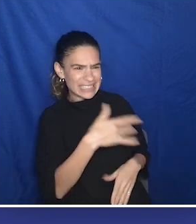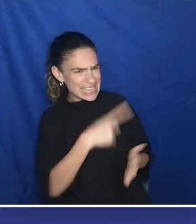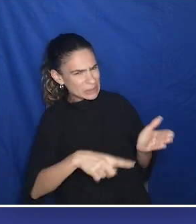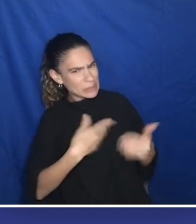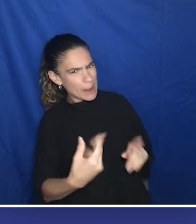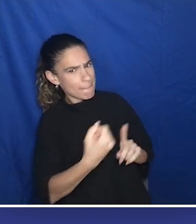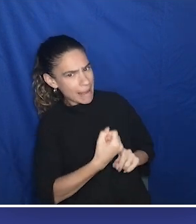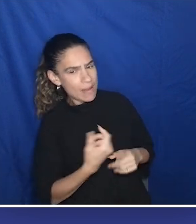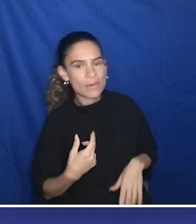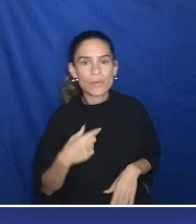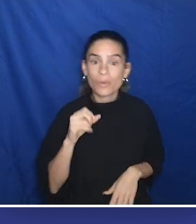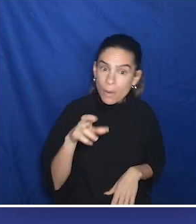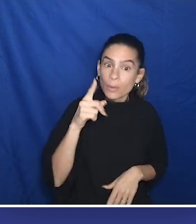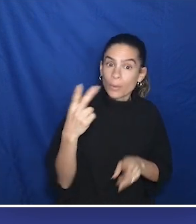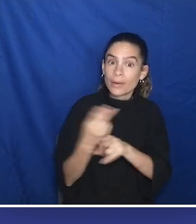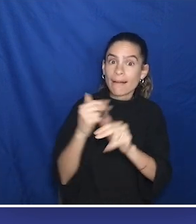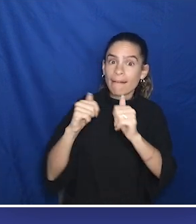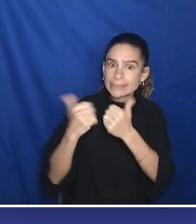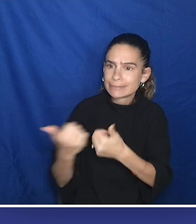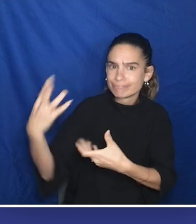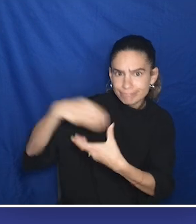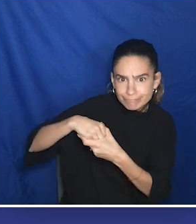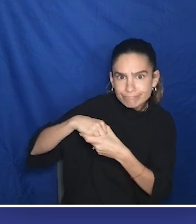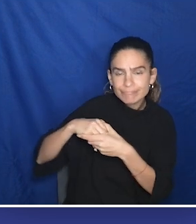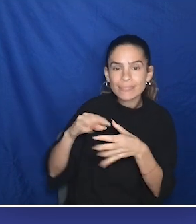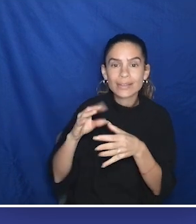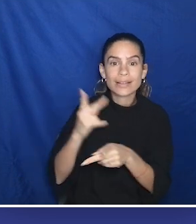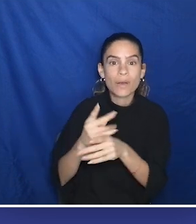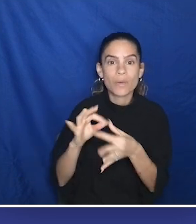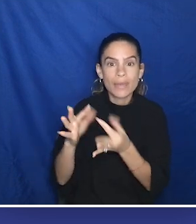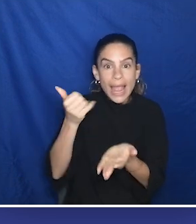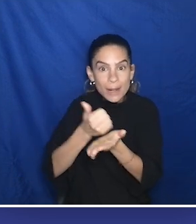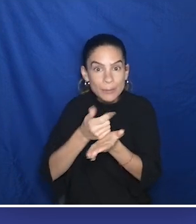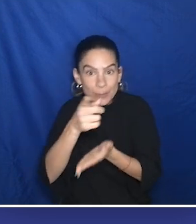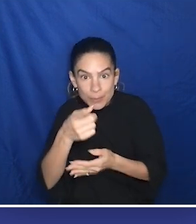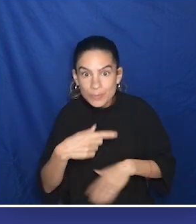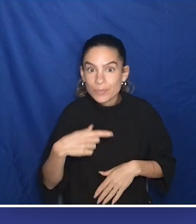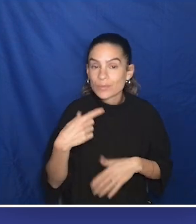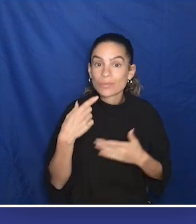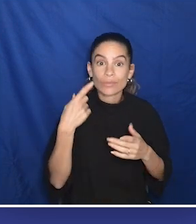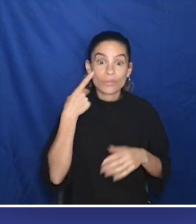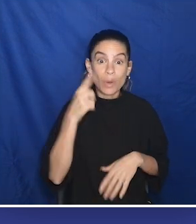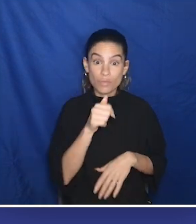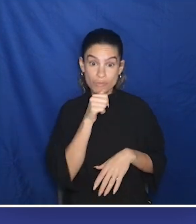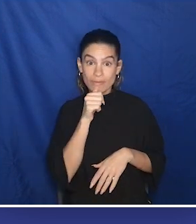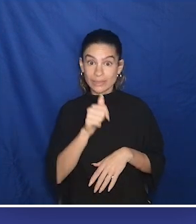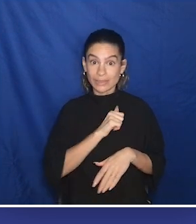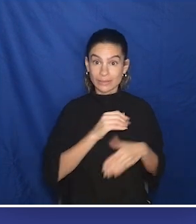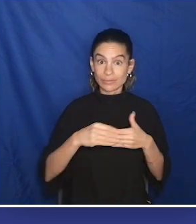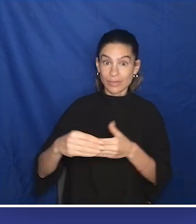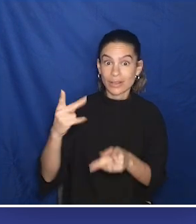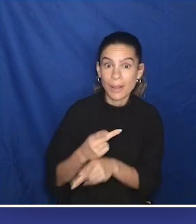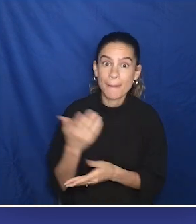caregivers. If you are using an agency, involve the agency's care coordinator to help you. For private or